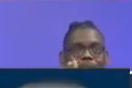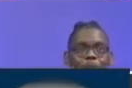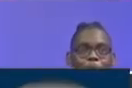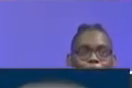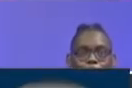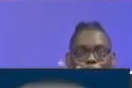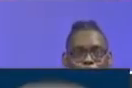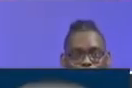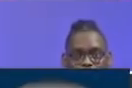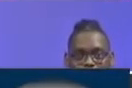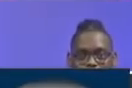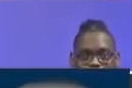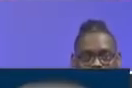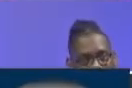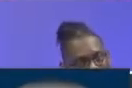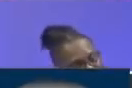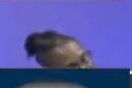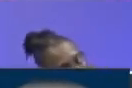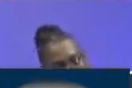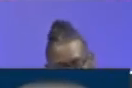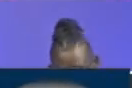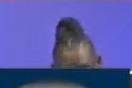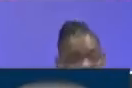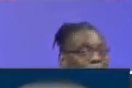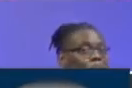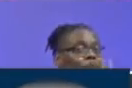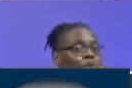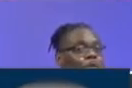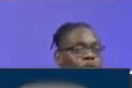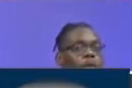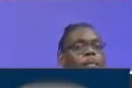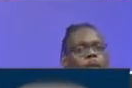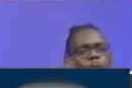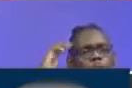We will allow access to waterfront